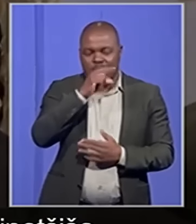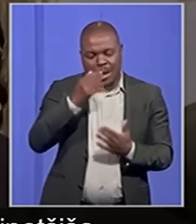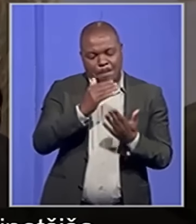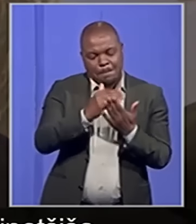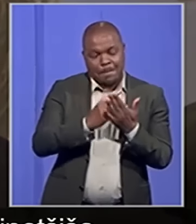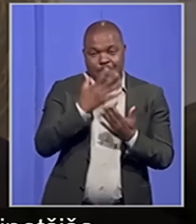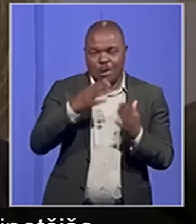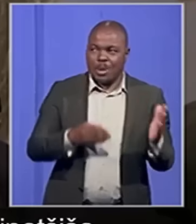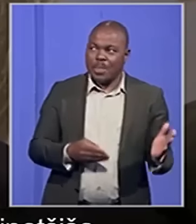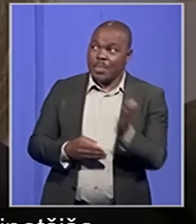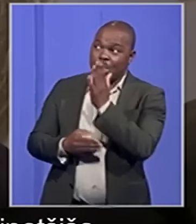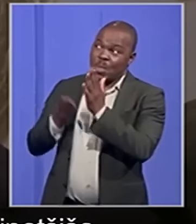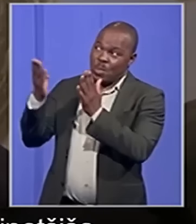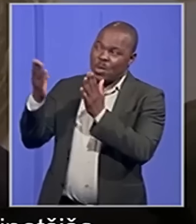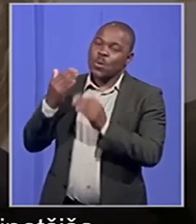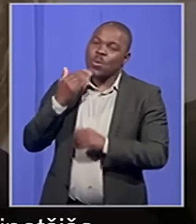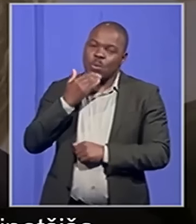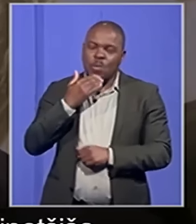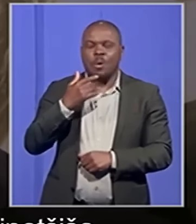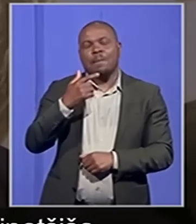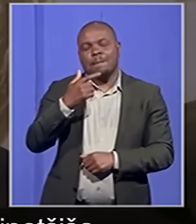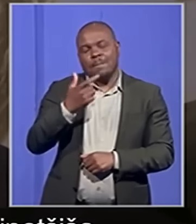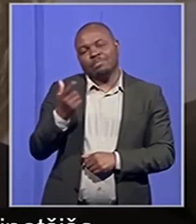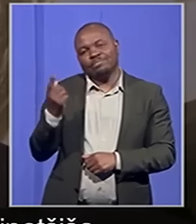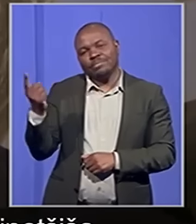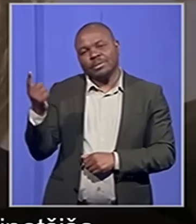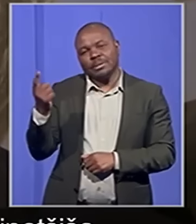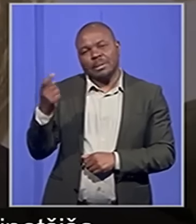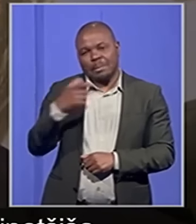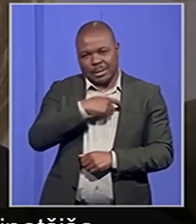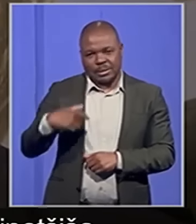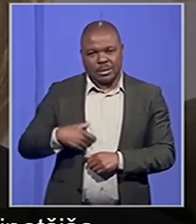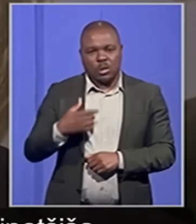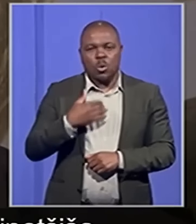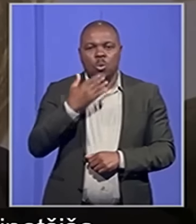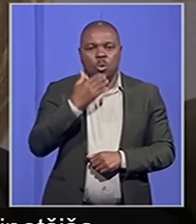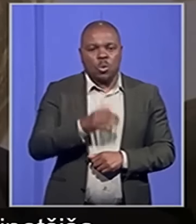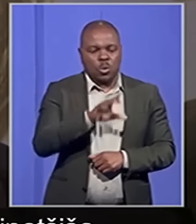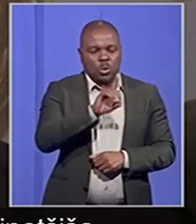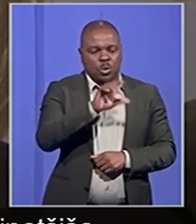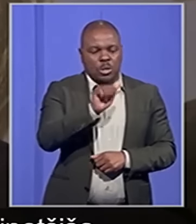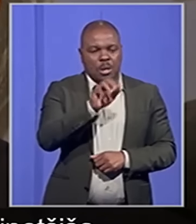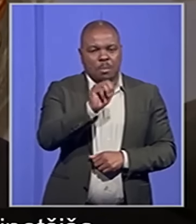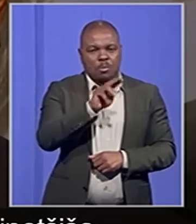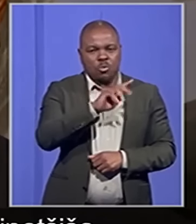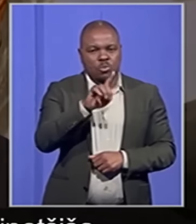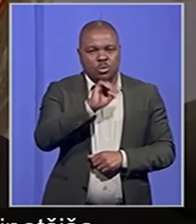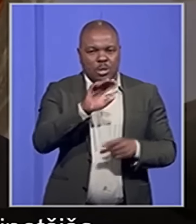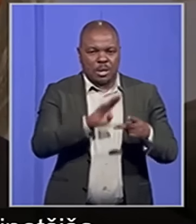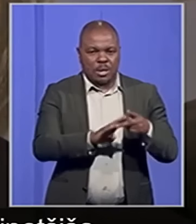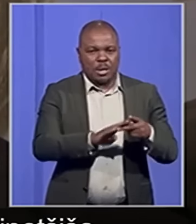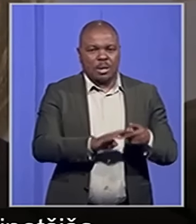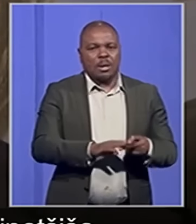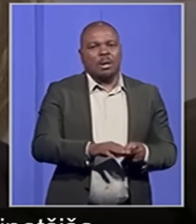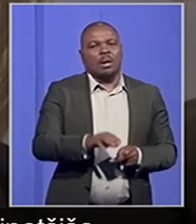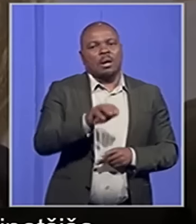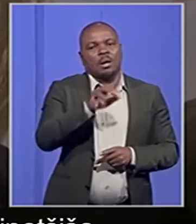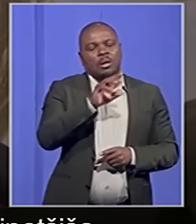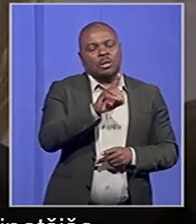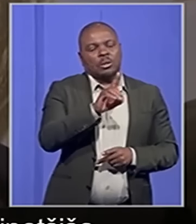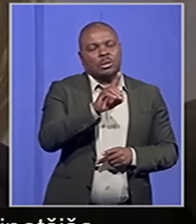President. And these are in no particular order. Judge N. Dambuza, Advocate A.C. Dotson